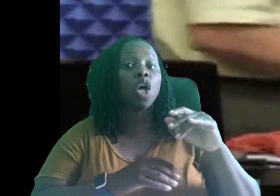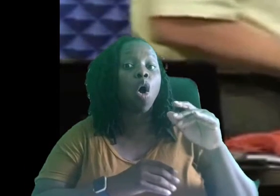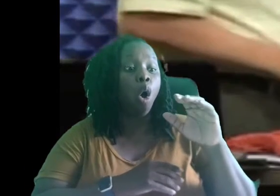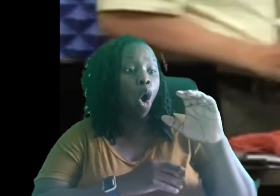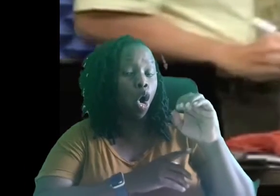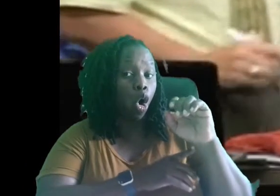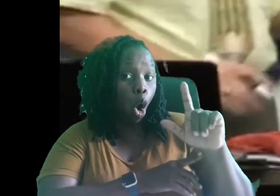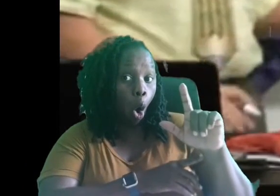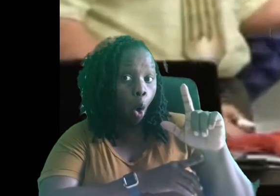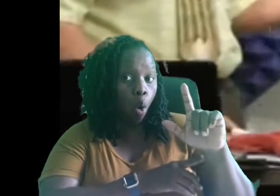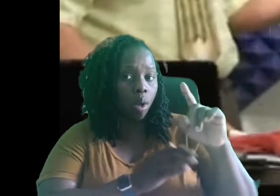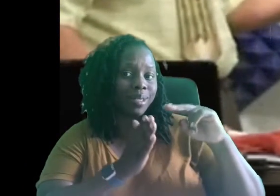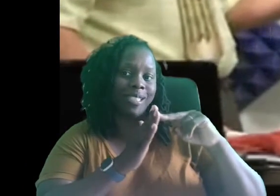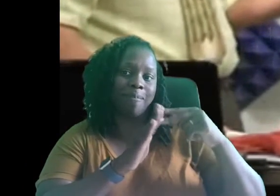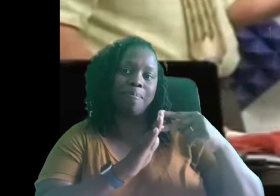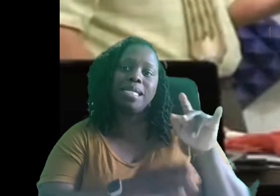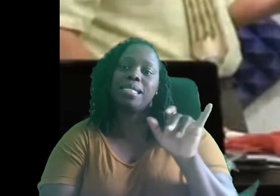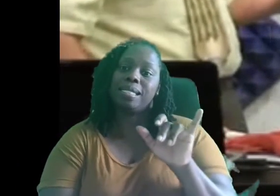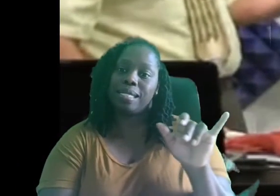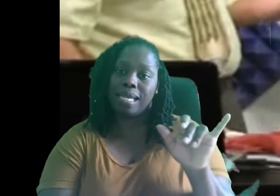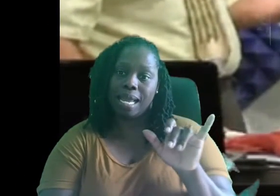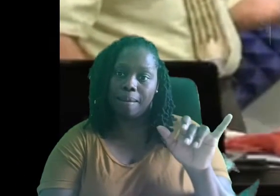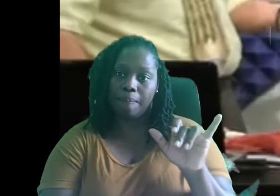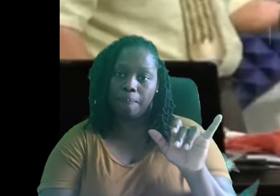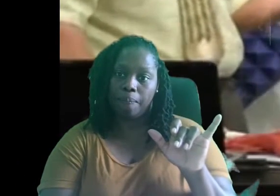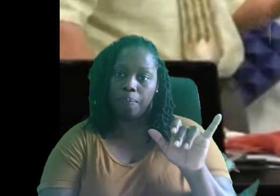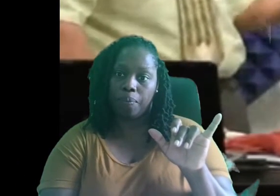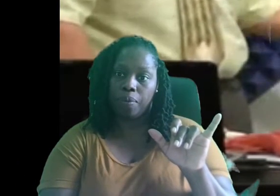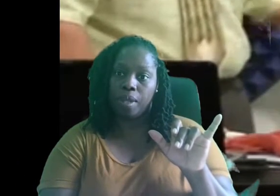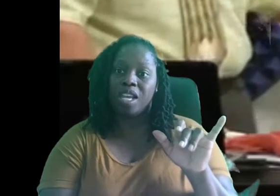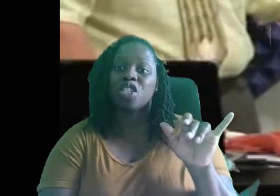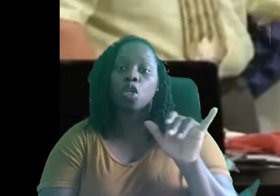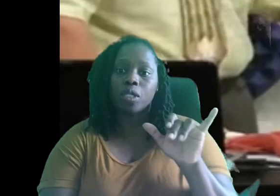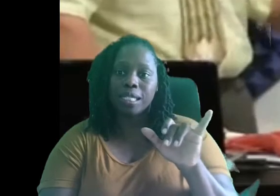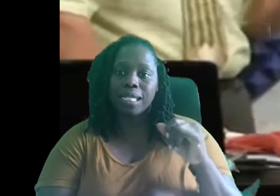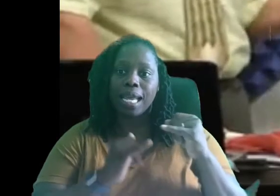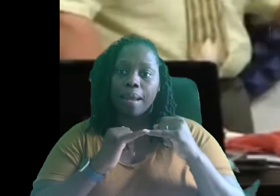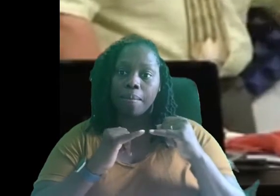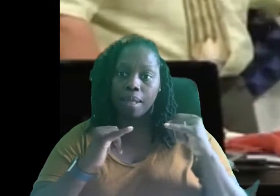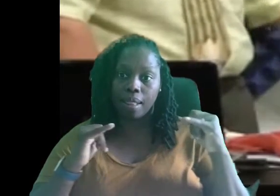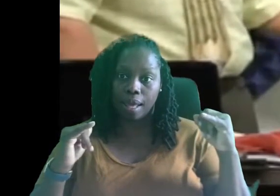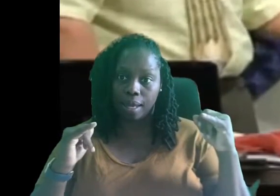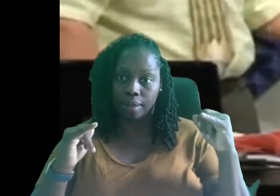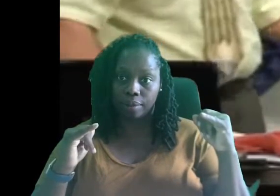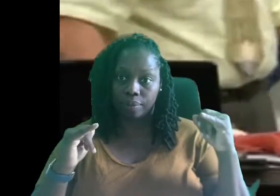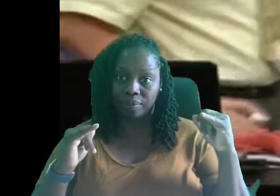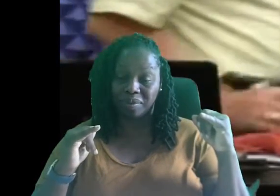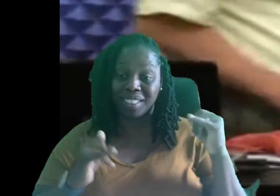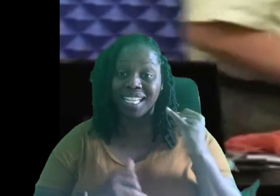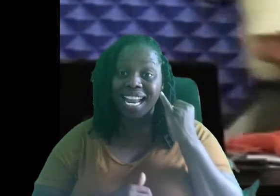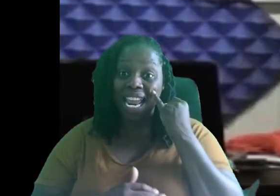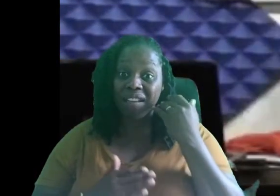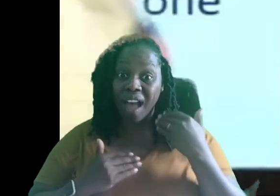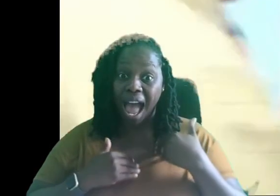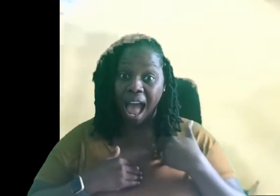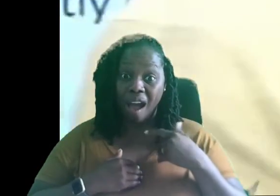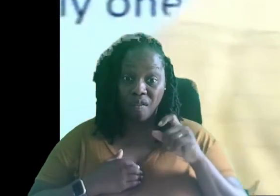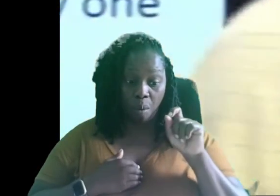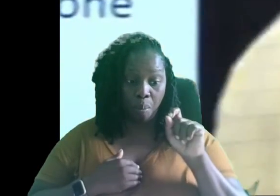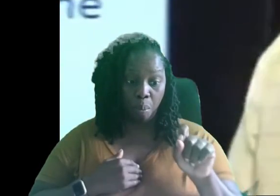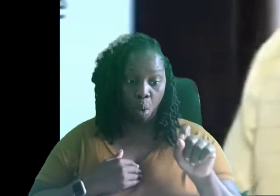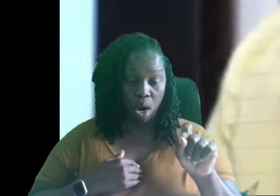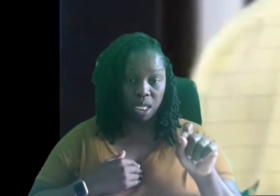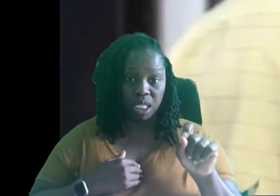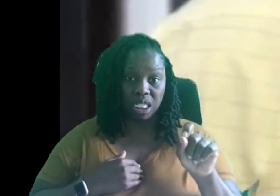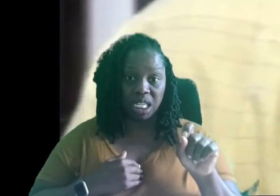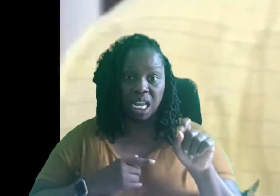the prefix co means same. So those are 3 points that are collinear, same line. But